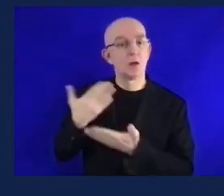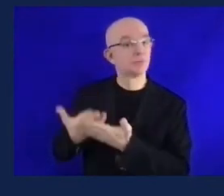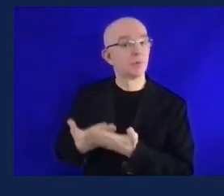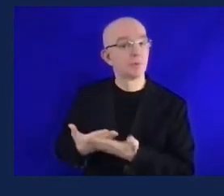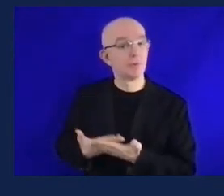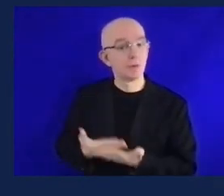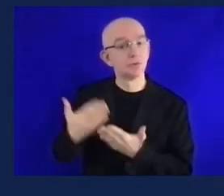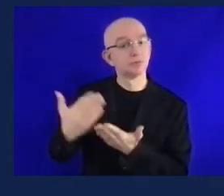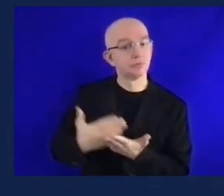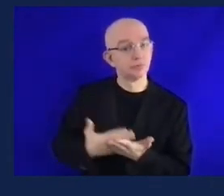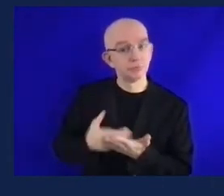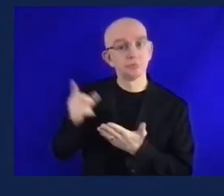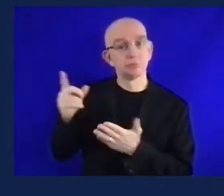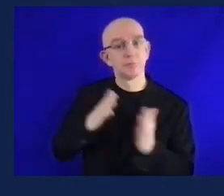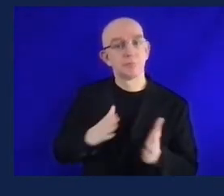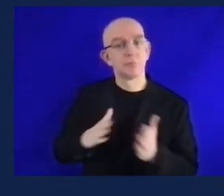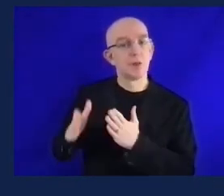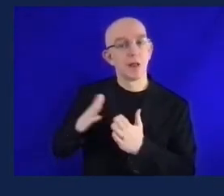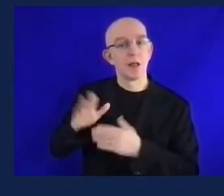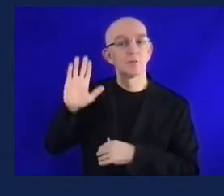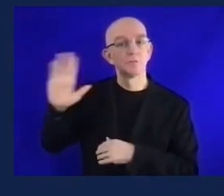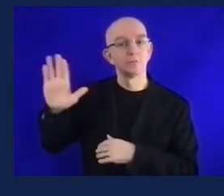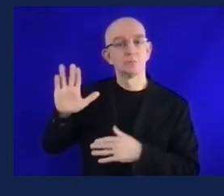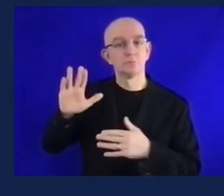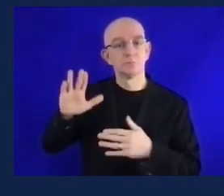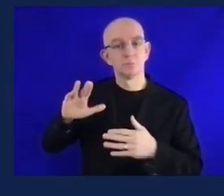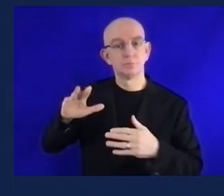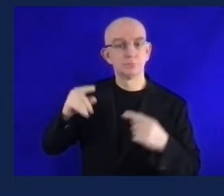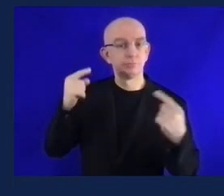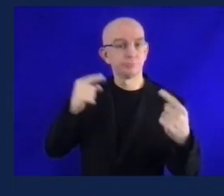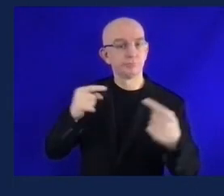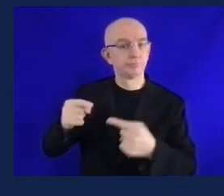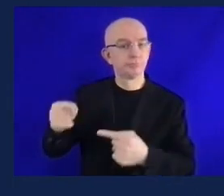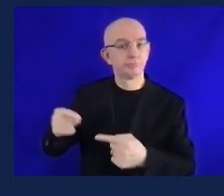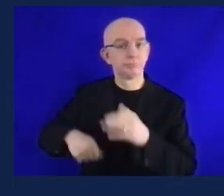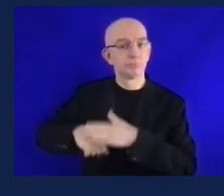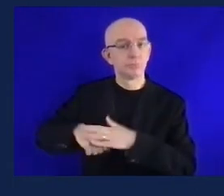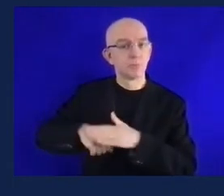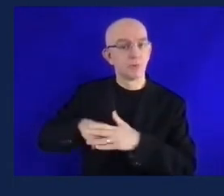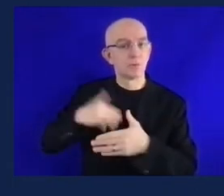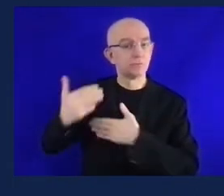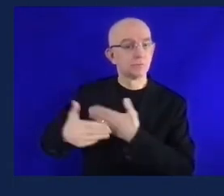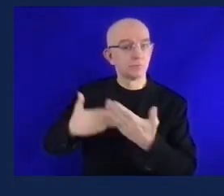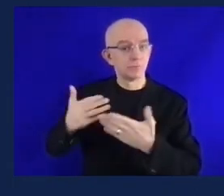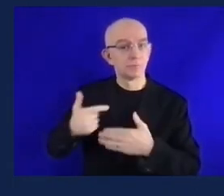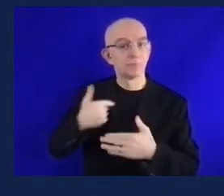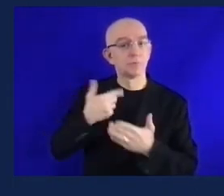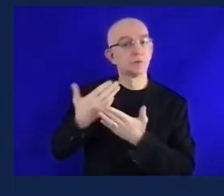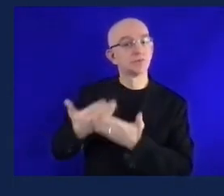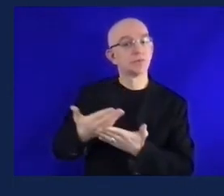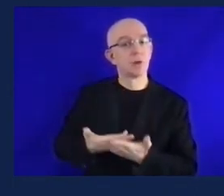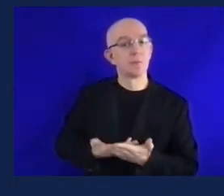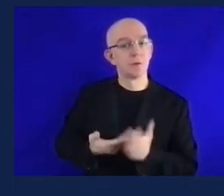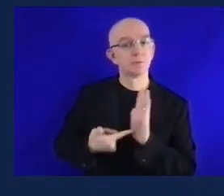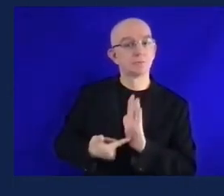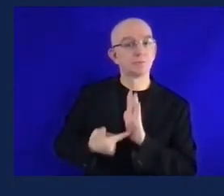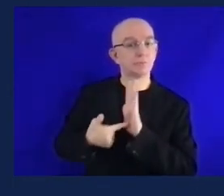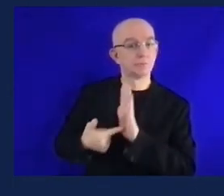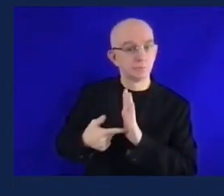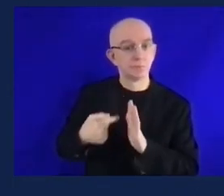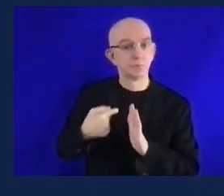working directly with FIFA at this stage, and we don't have the mandated power to force them to take any